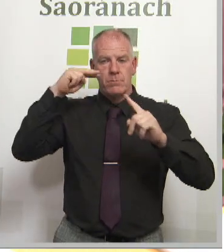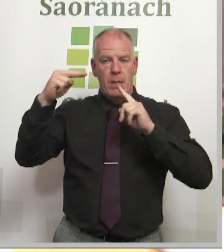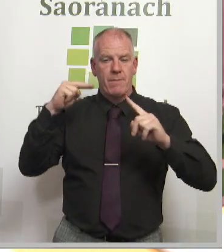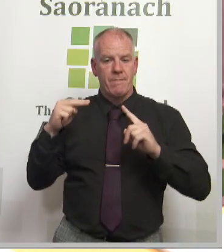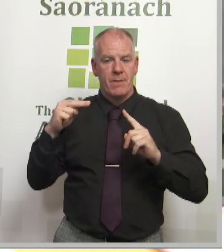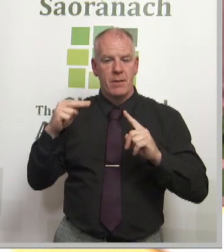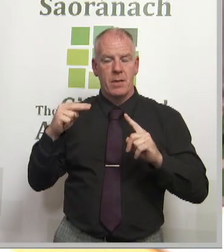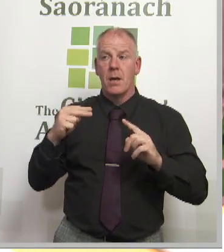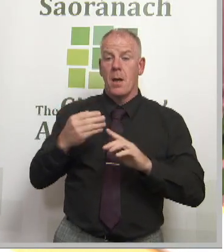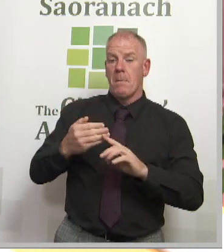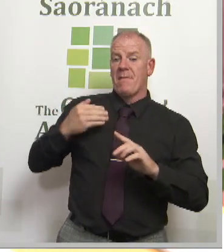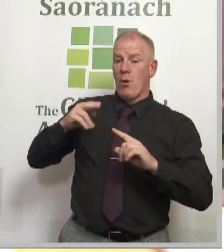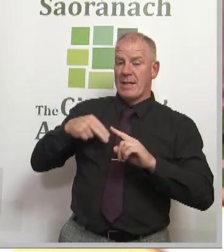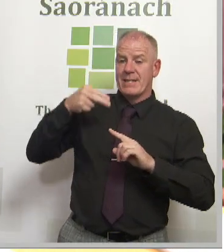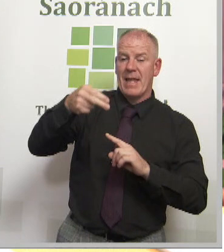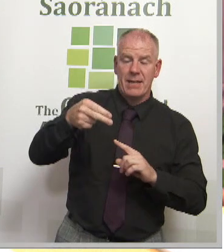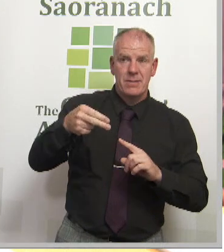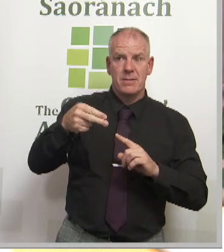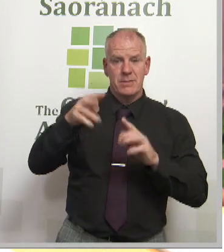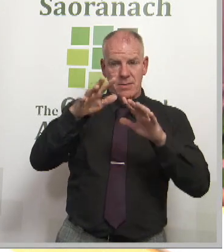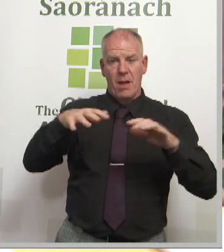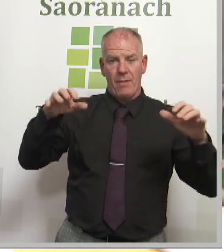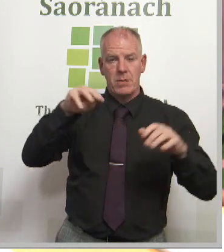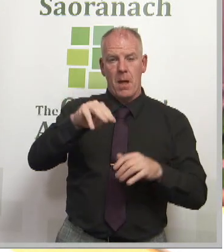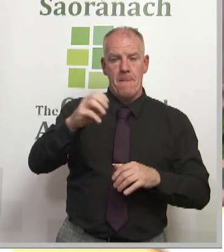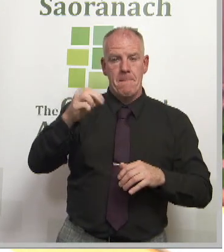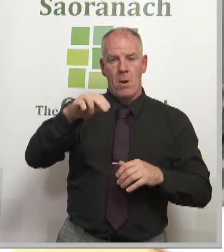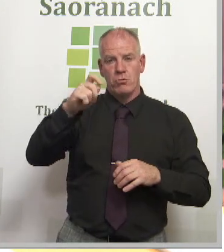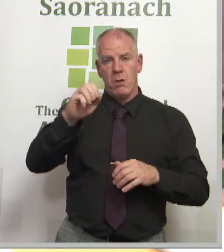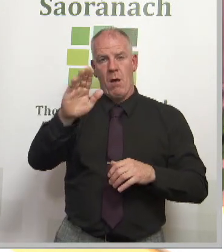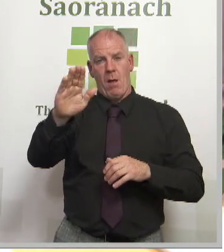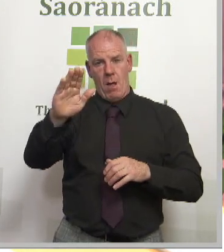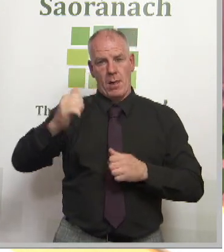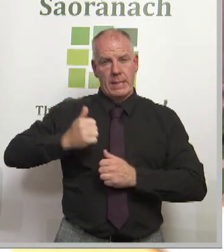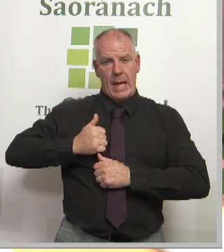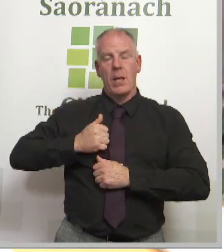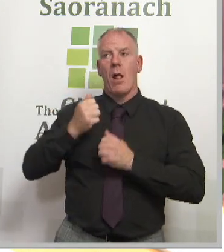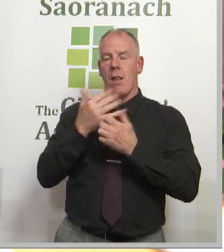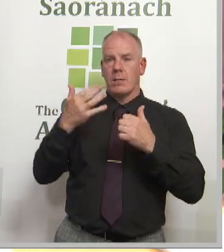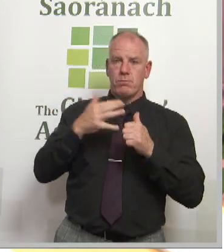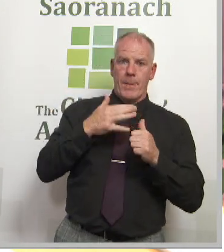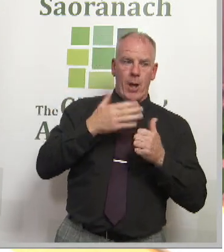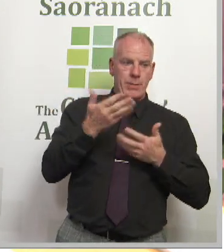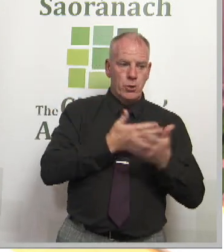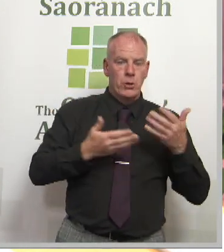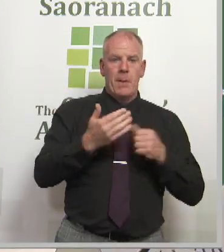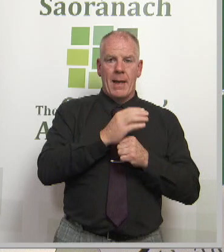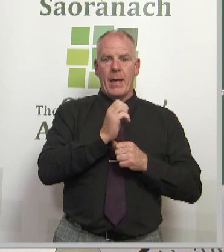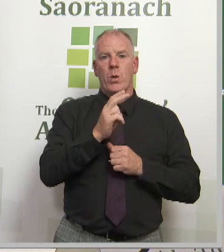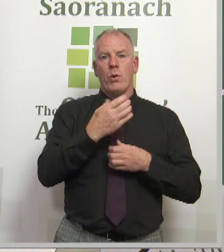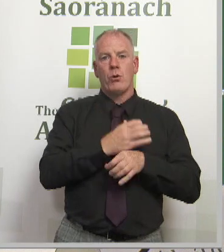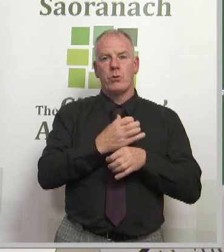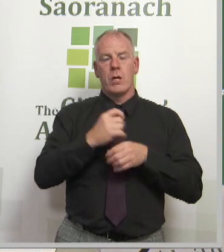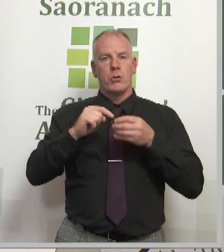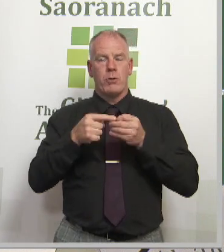even before this next conference in Montreal, there will be a huge amount of preparatory discussion by the European countries to